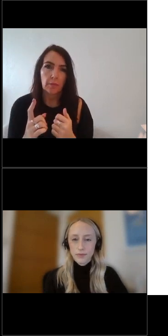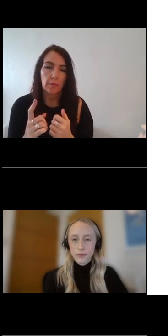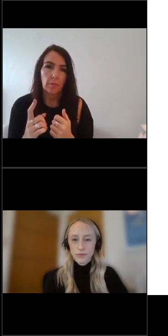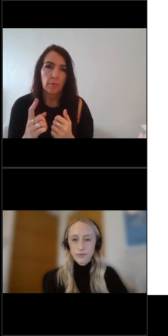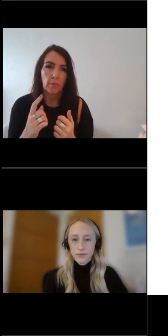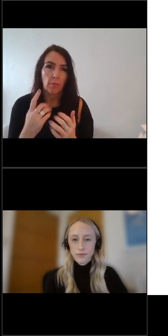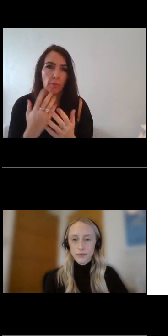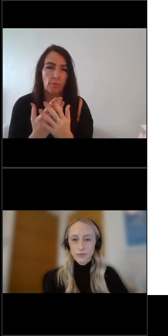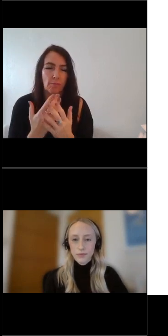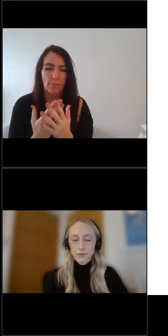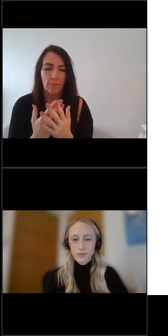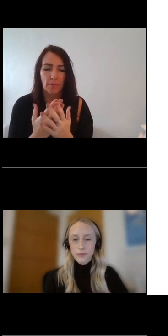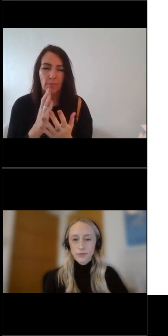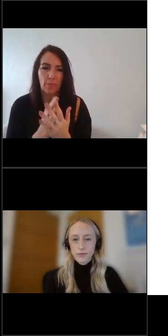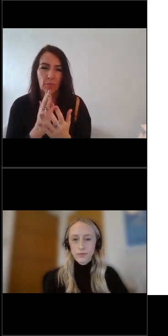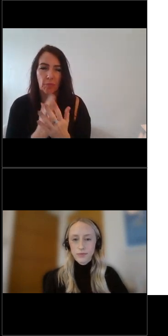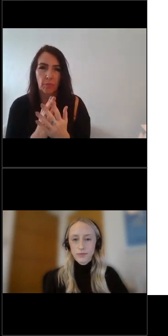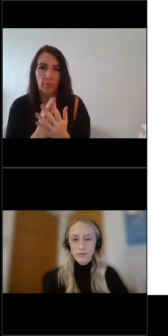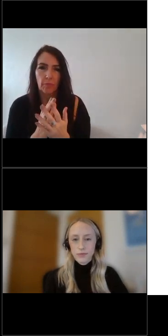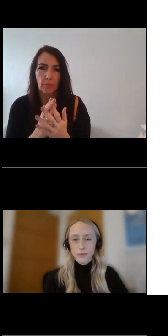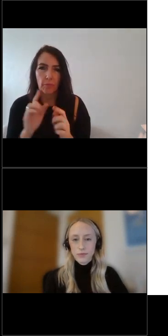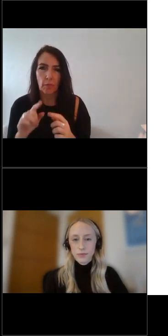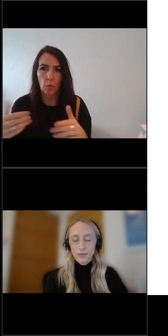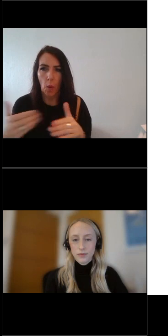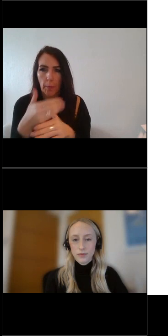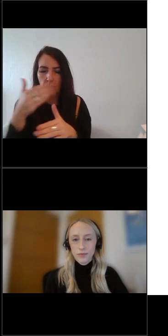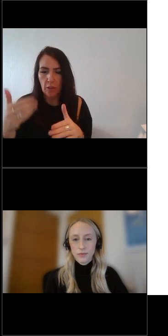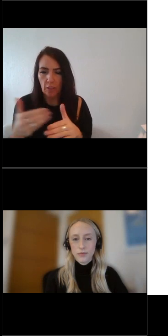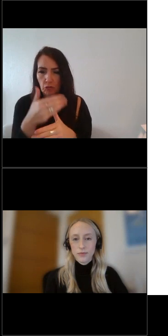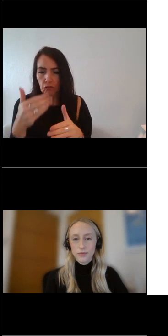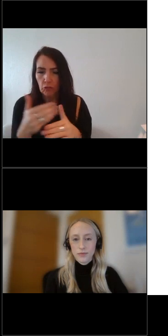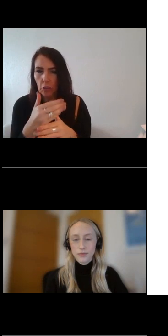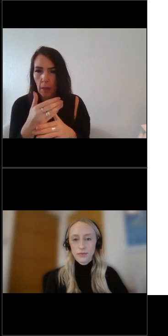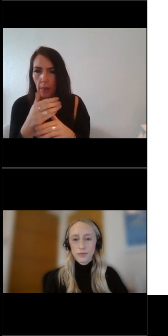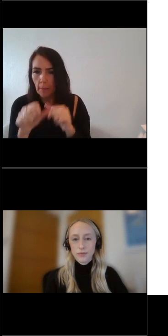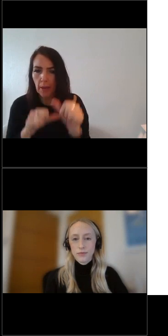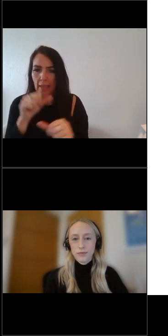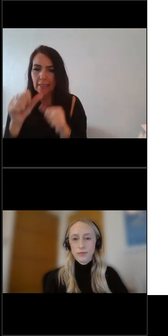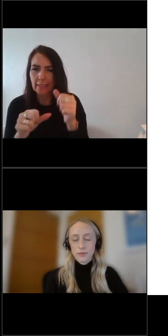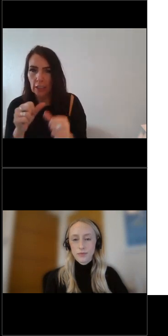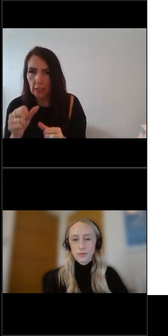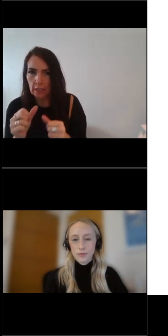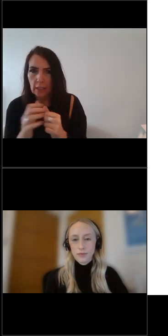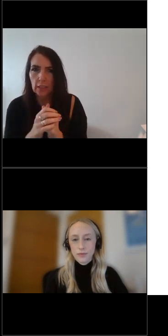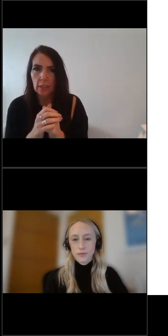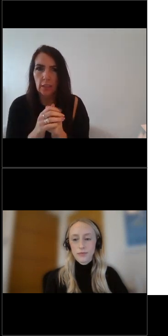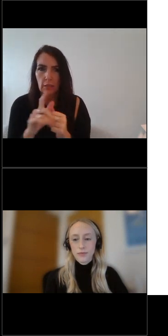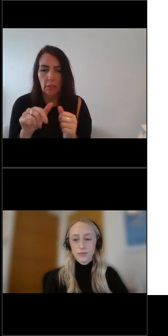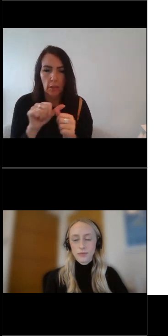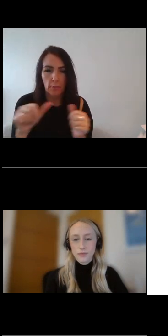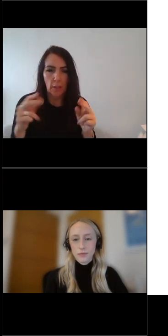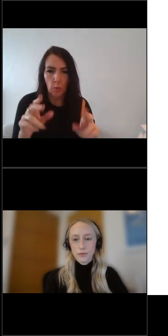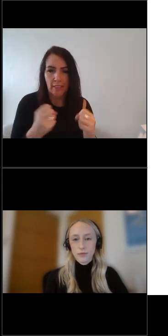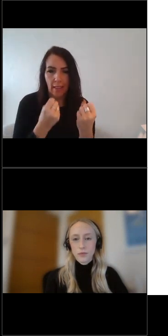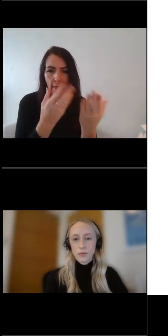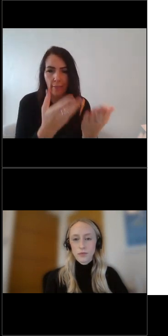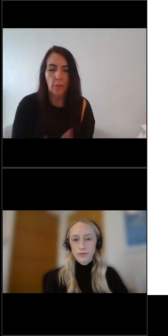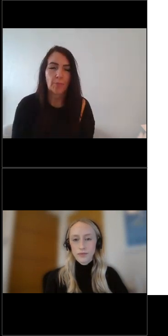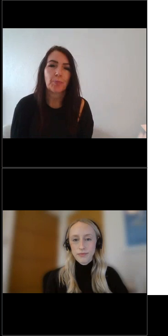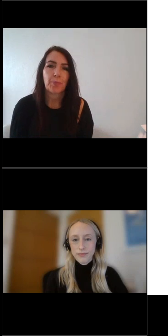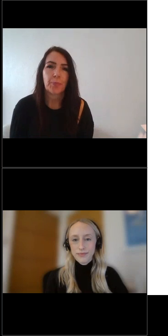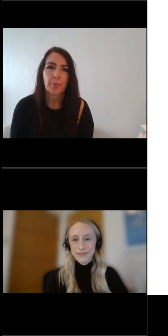to some extent on your operational patterns as to how best to deliver it. Now, we